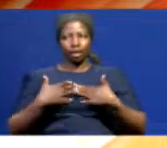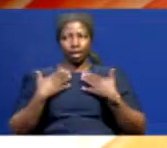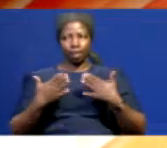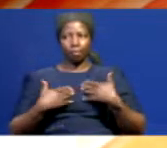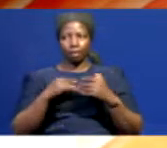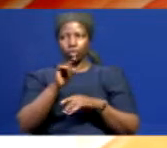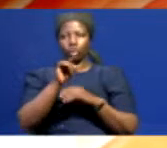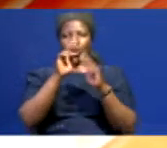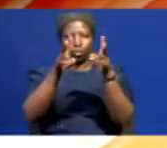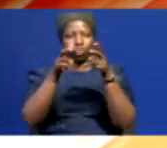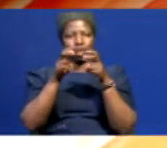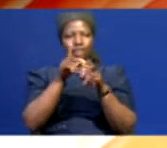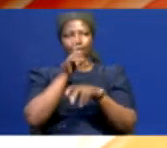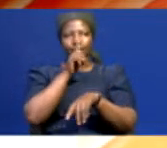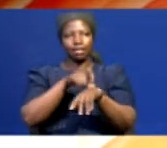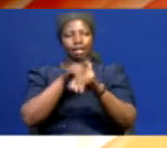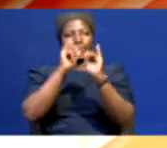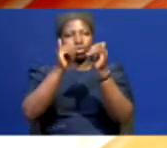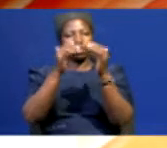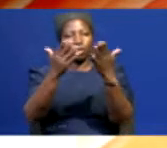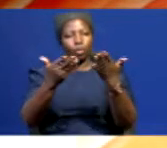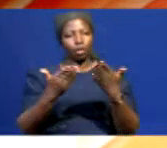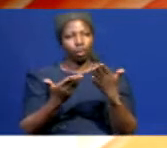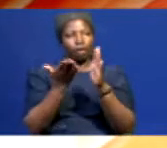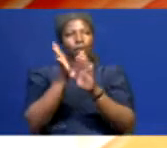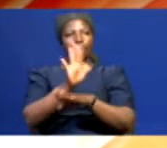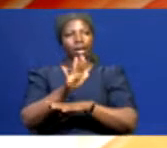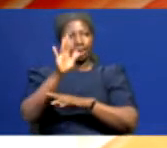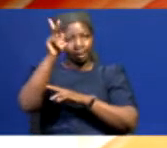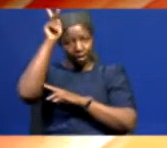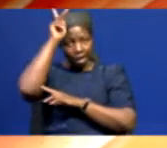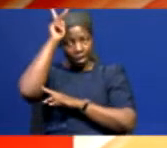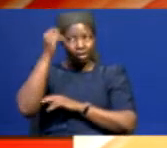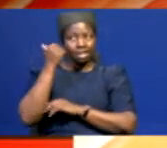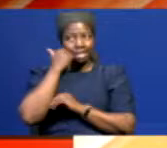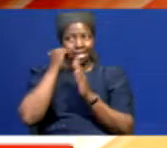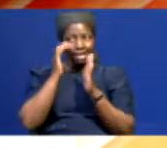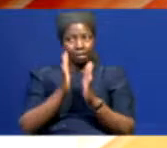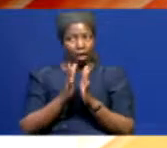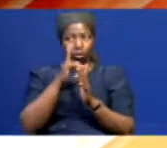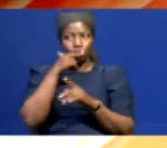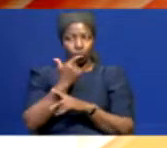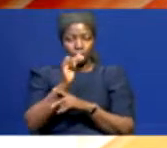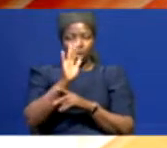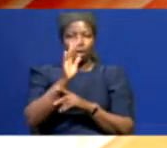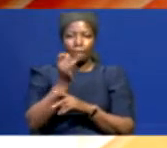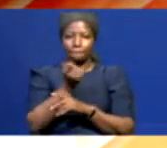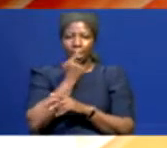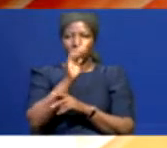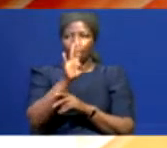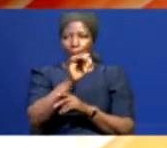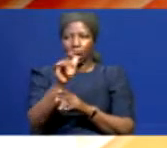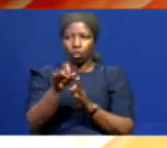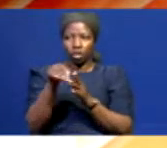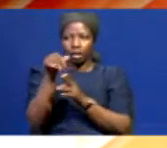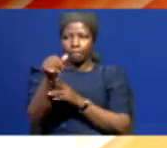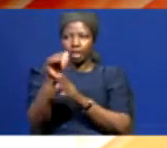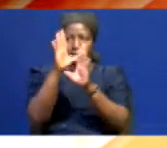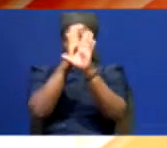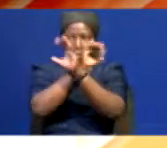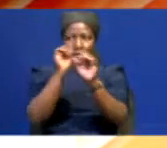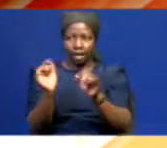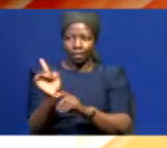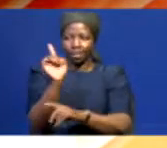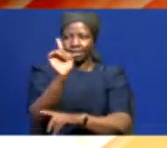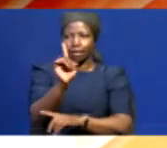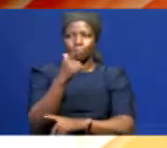Watching the lunchtime news, welcome back. Now, a Kiambu patient whose medical bill was cleared by the president has come out to express her